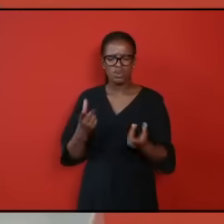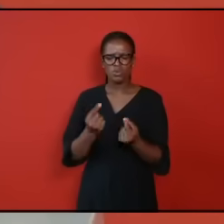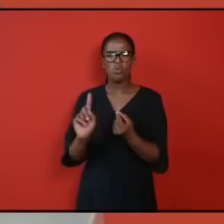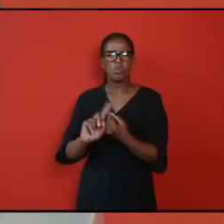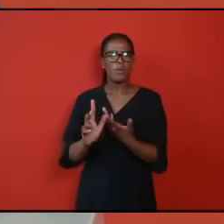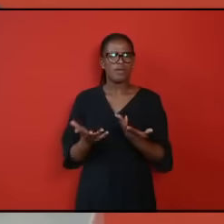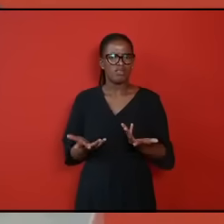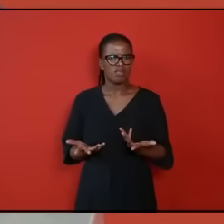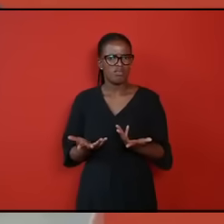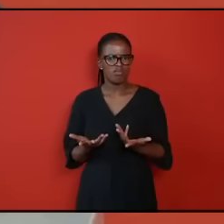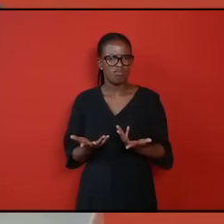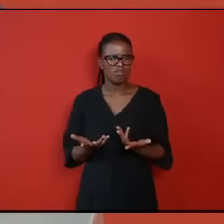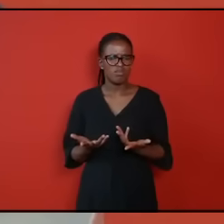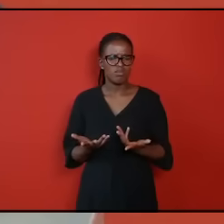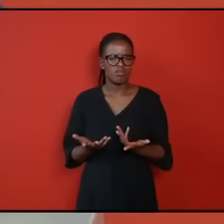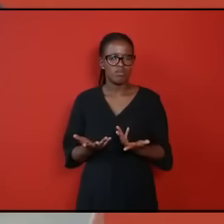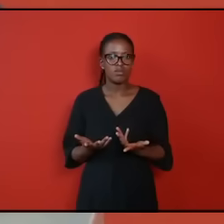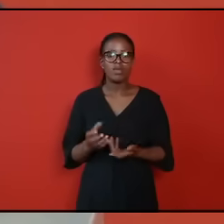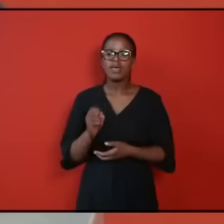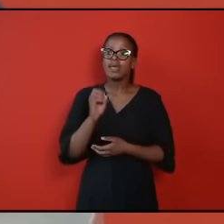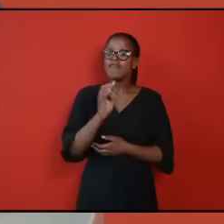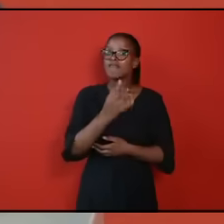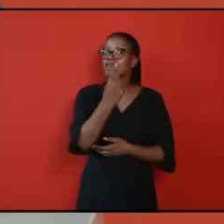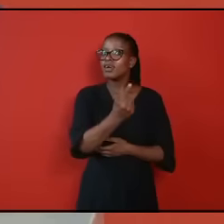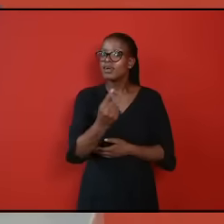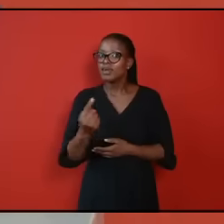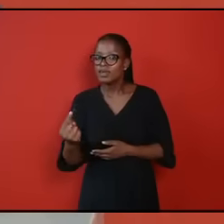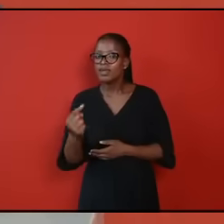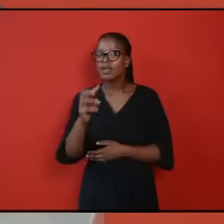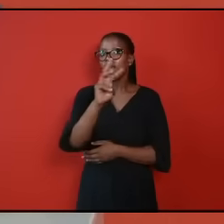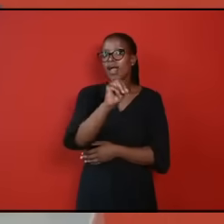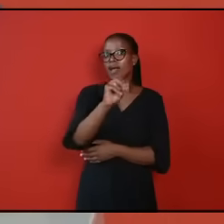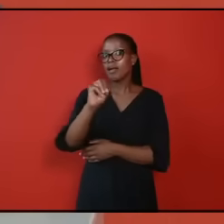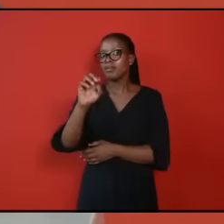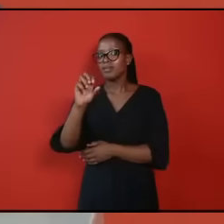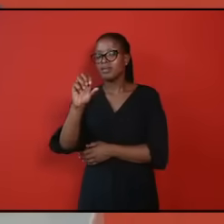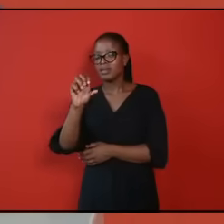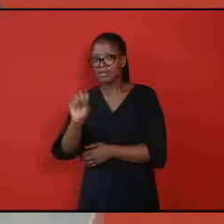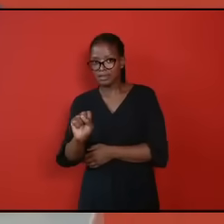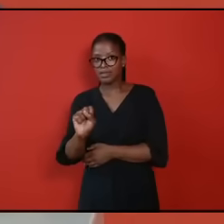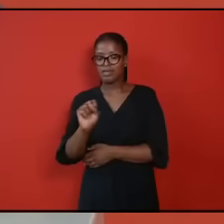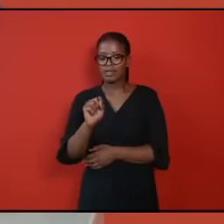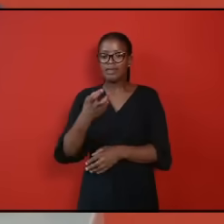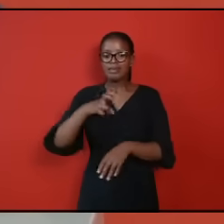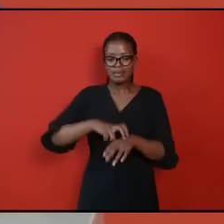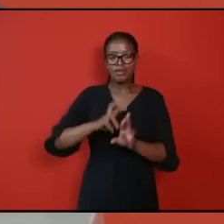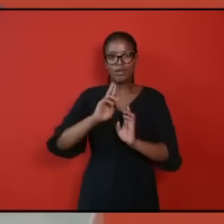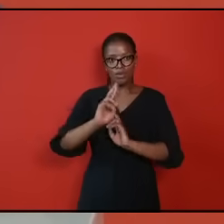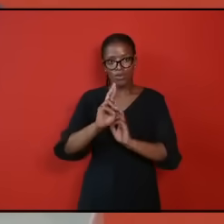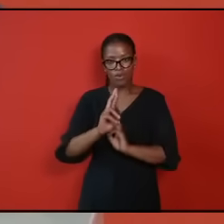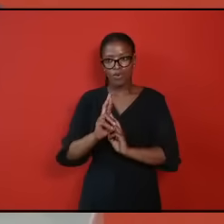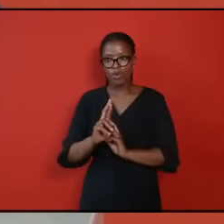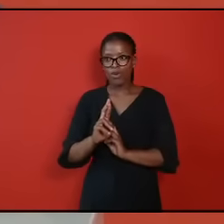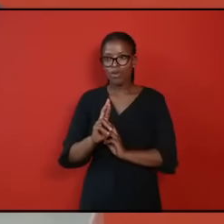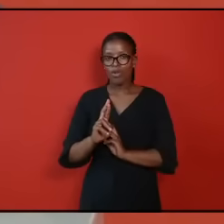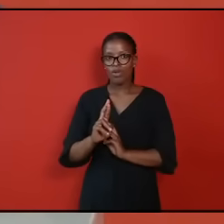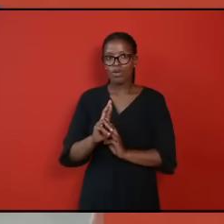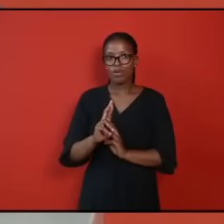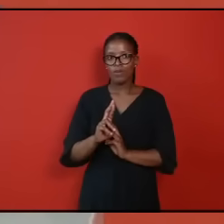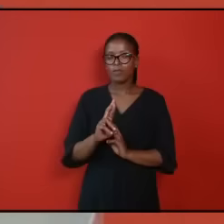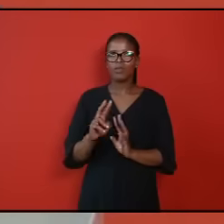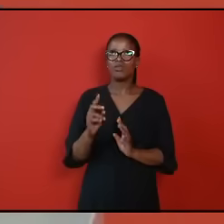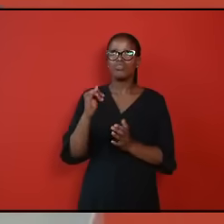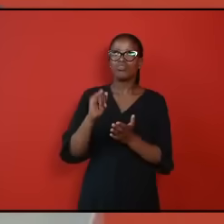done? So each and every MMC is going to have to submit a report of what, not